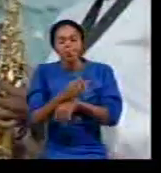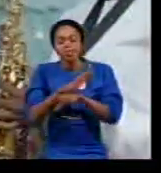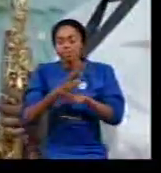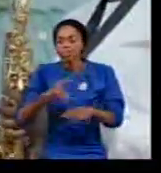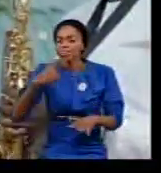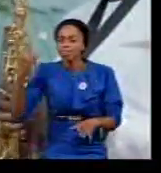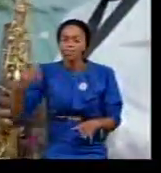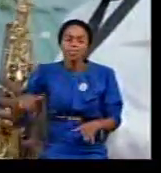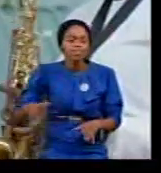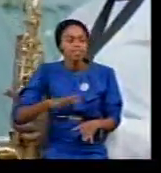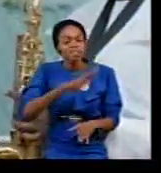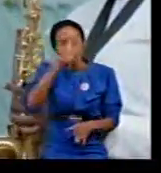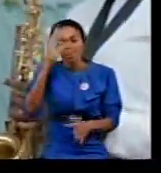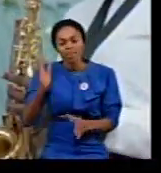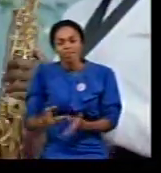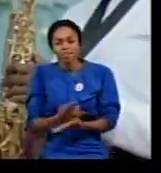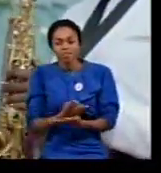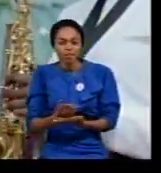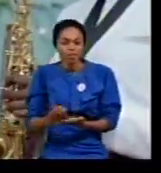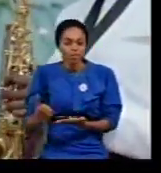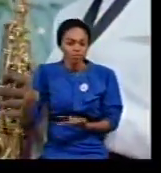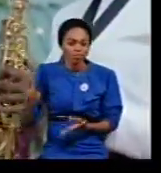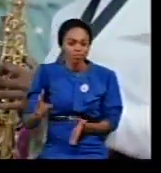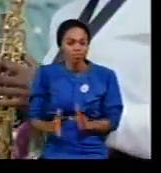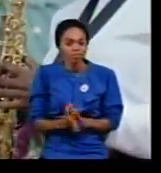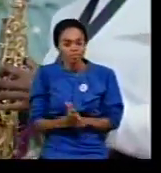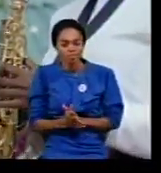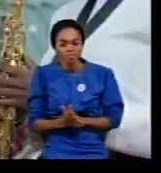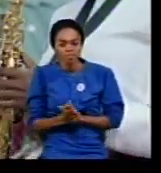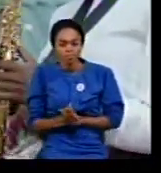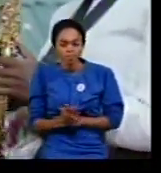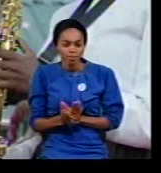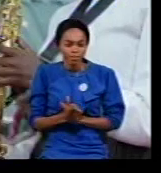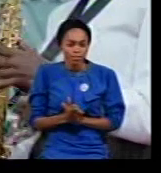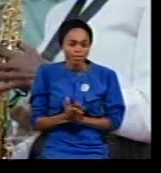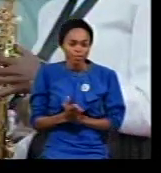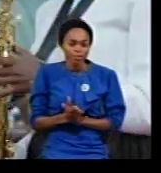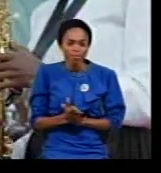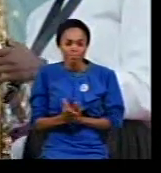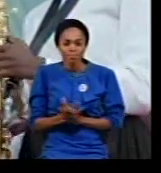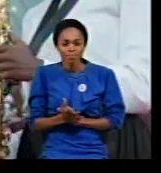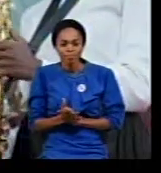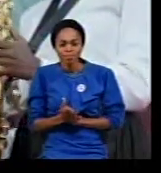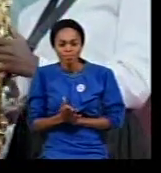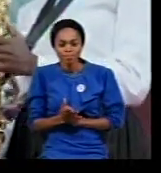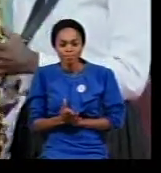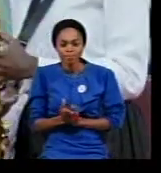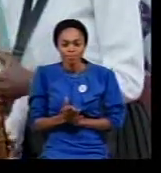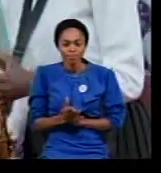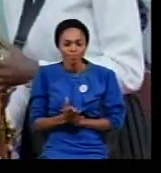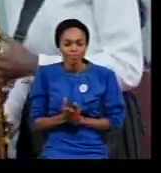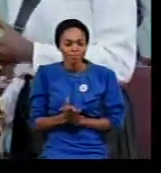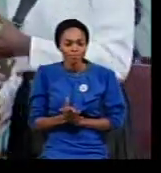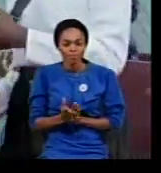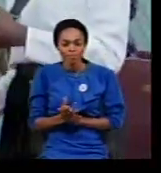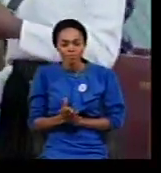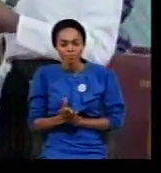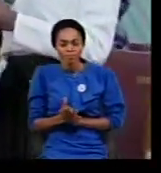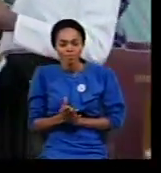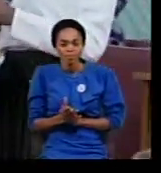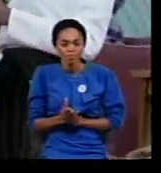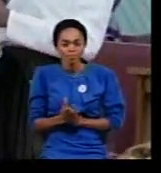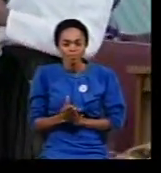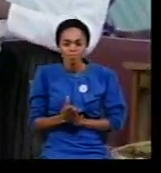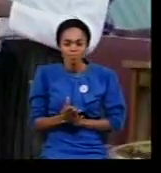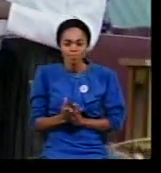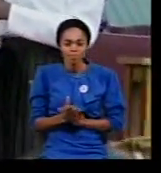those questions you had in your mind, they are all answered. And when the word also comes, the passages you have not understood, everything is cleared up. What other